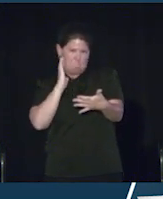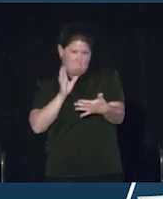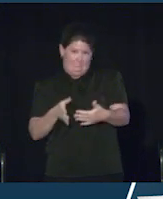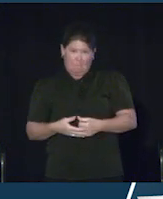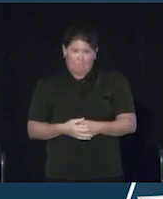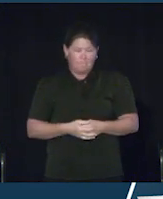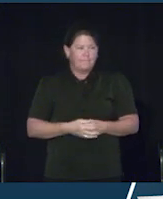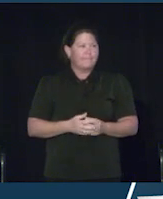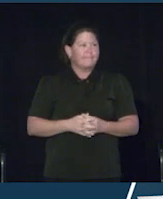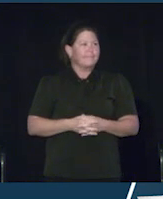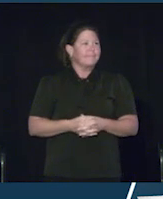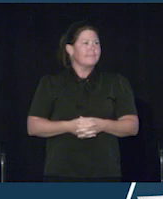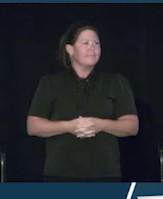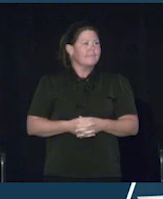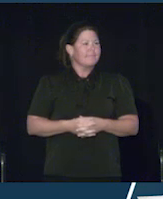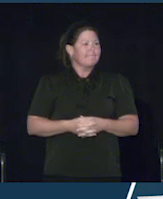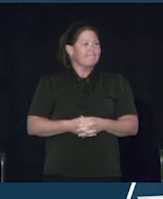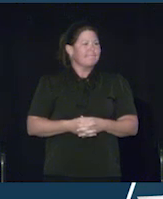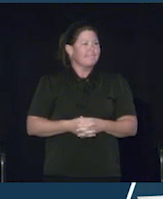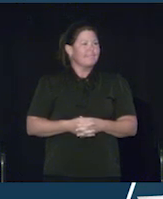Thank you.